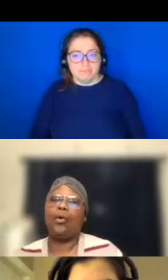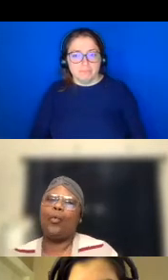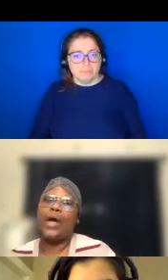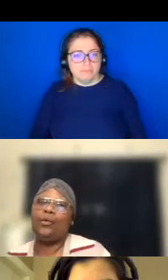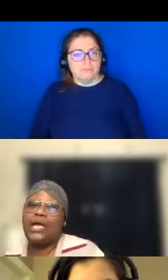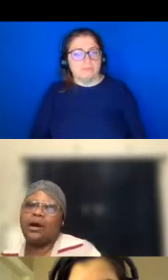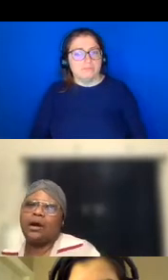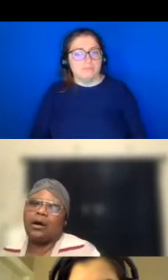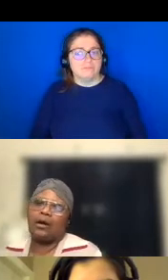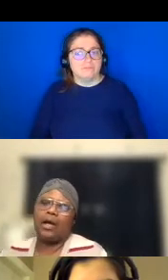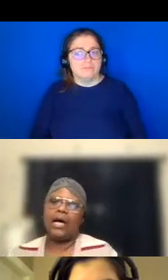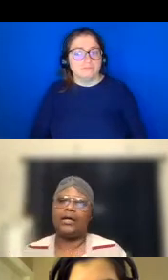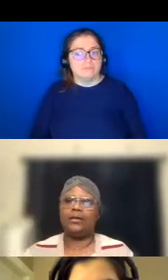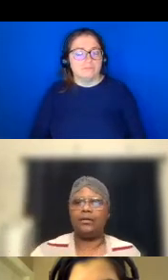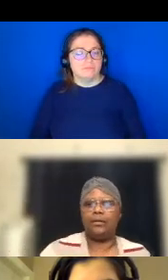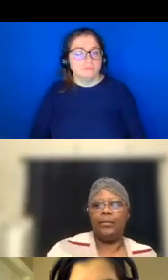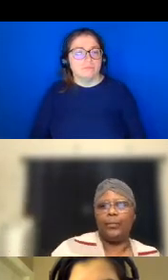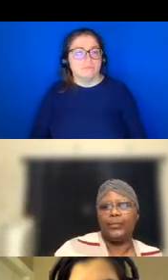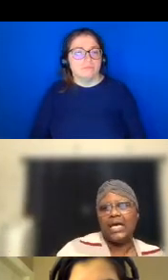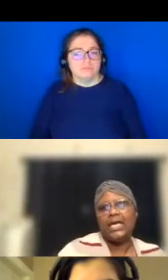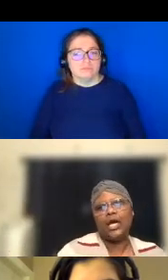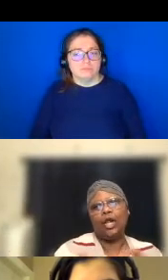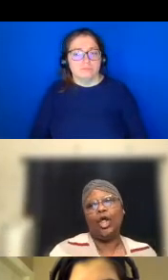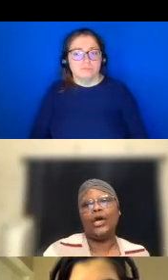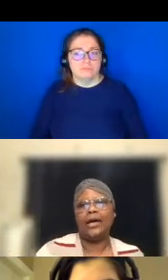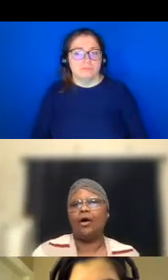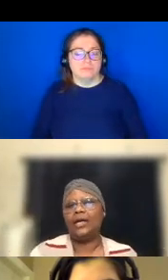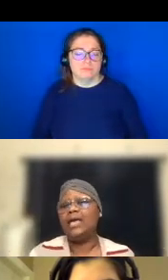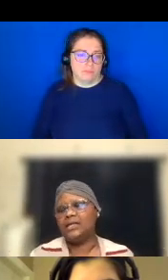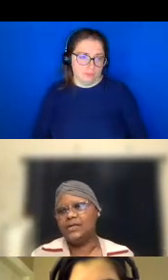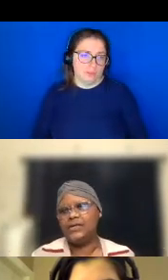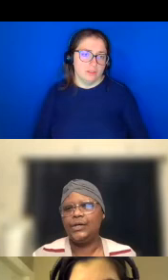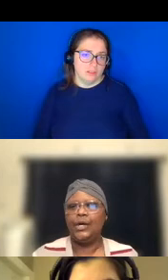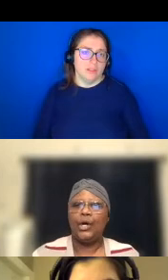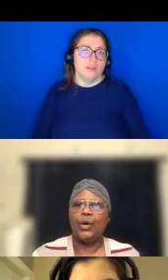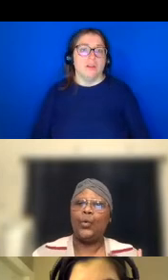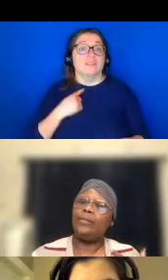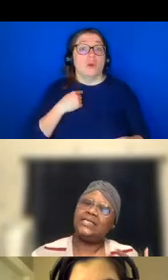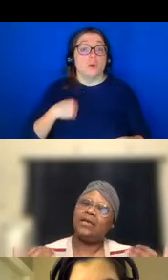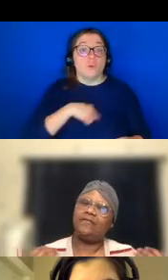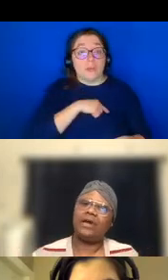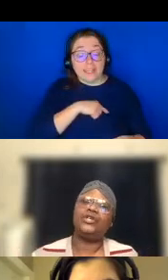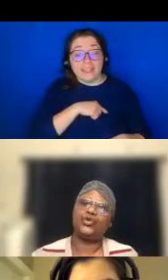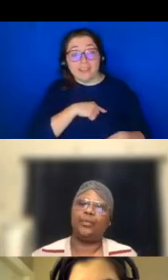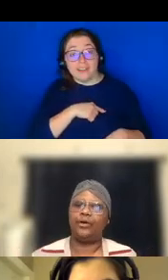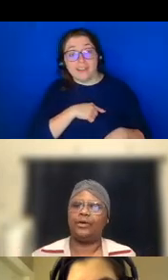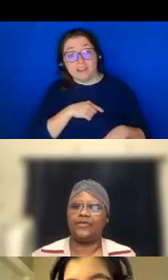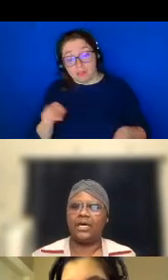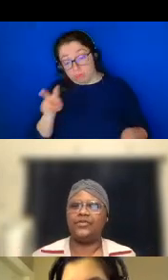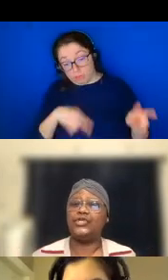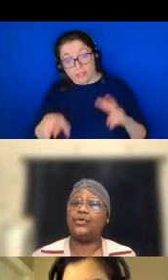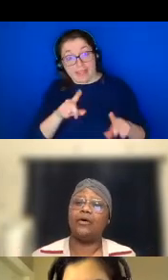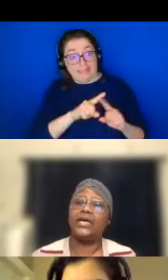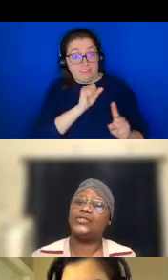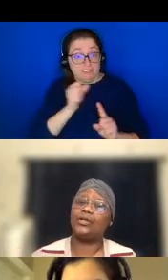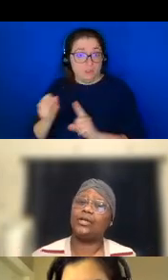Now, when we are taking a look at our cases, we may take a very short period of time to